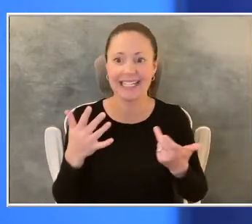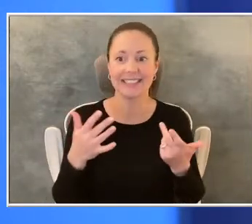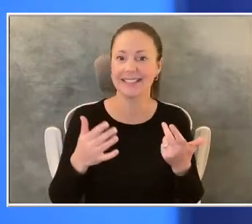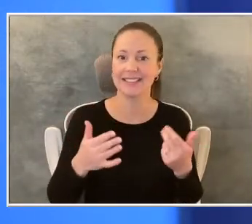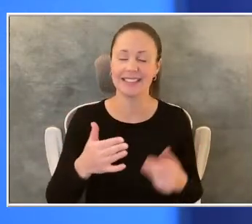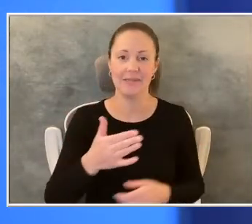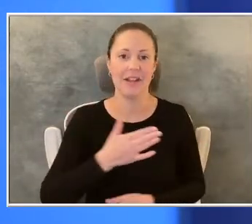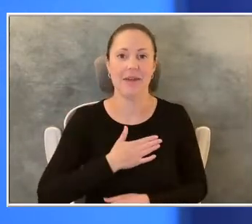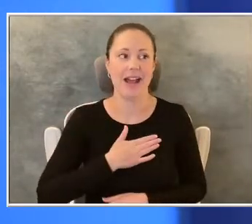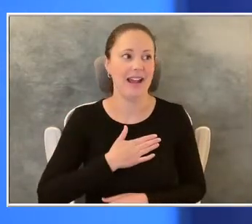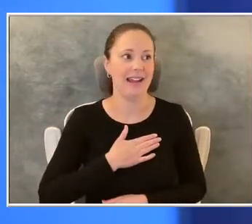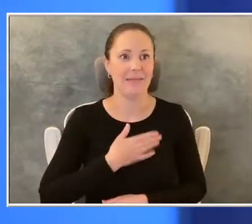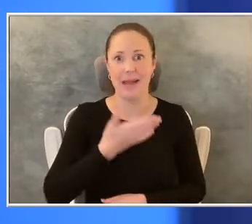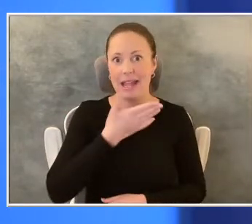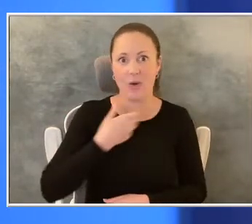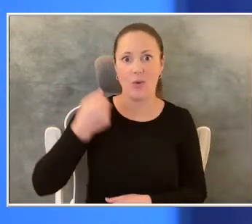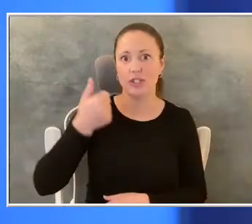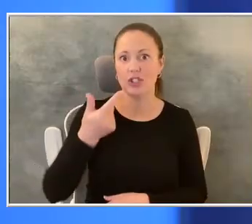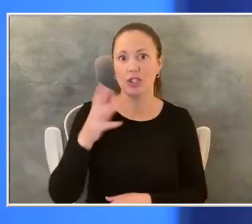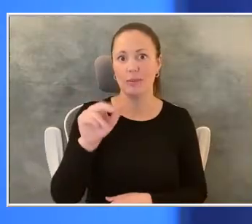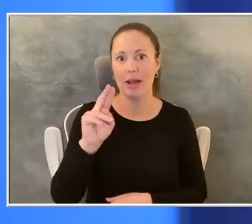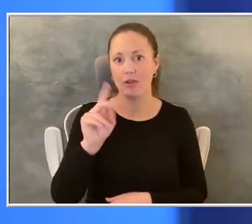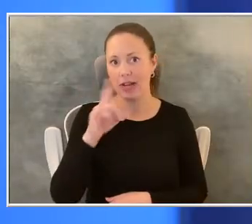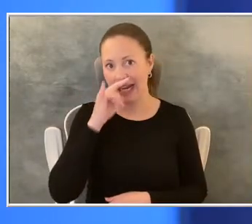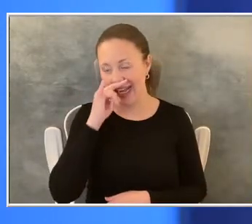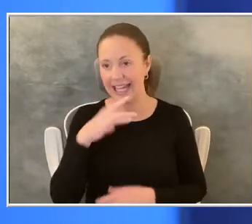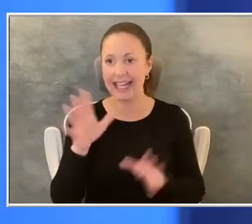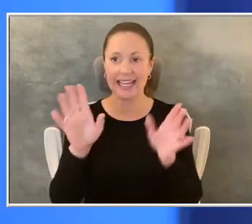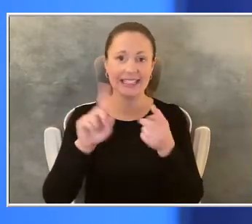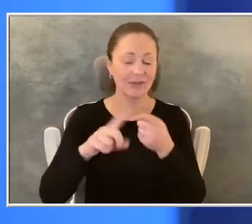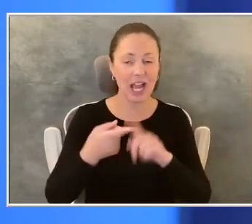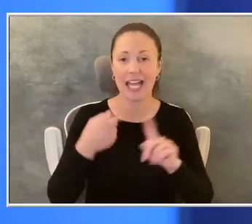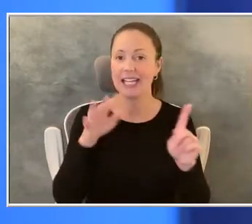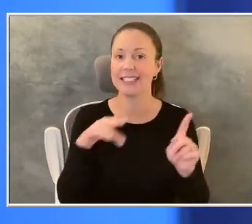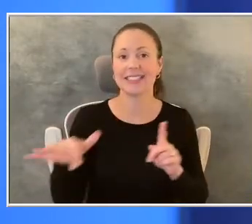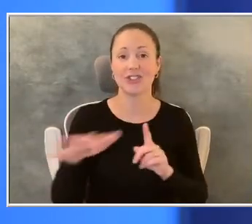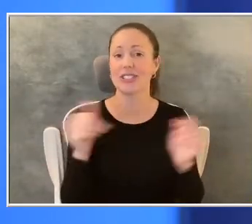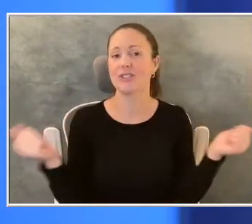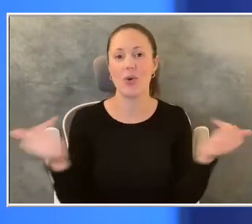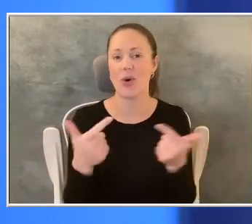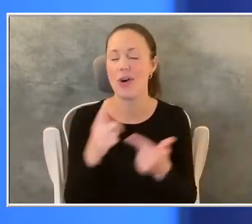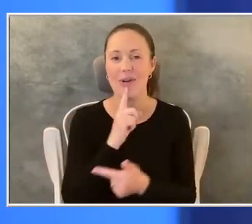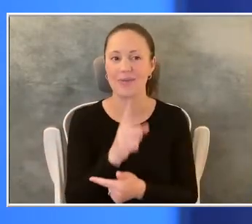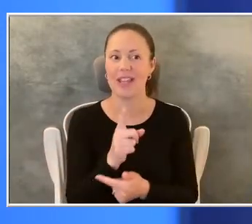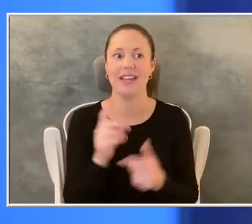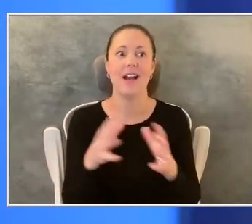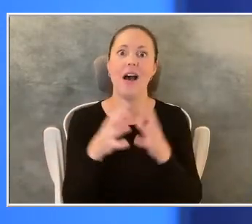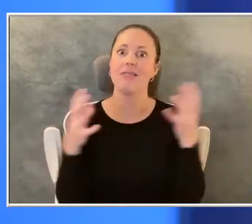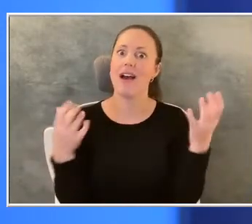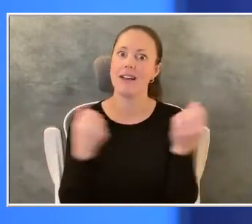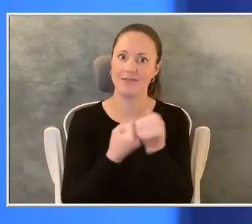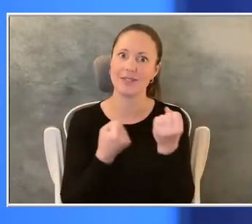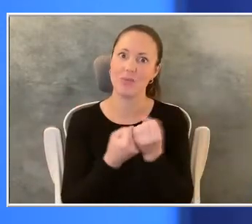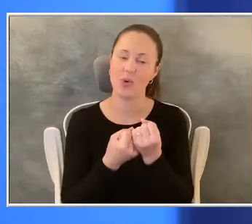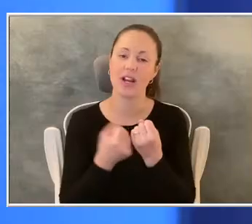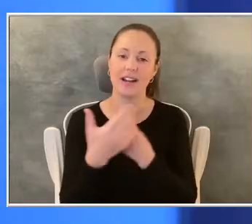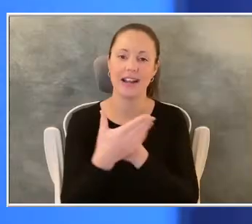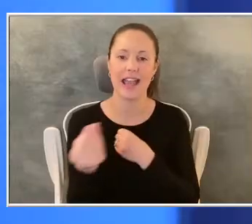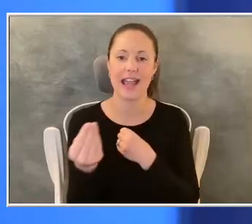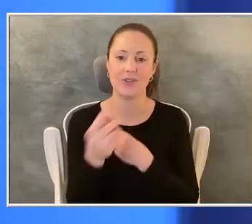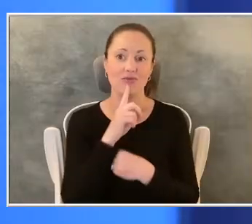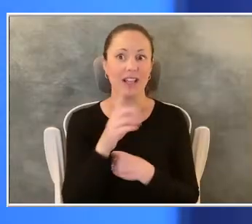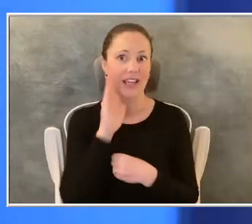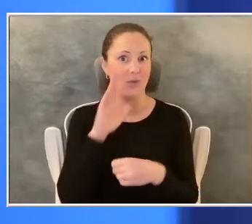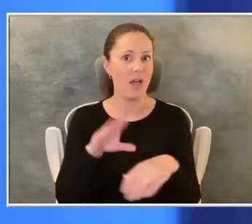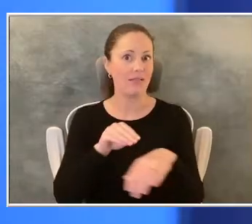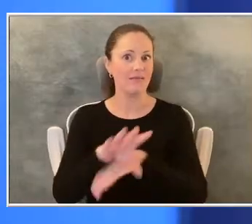grandkids, friends. It just, yeah, it's a lot of support, and it does make a difference,